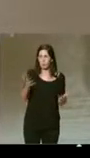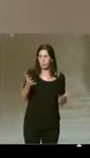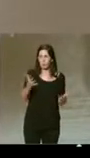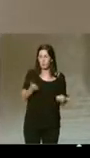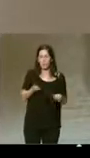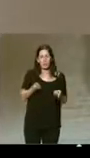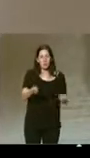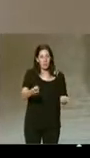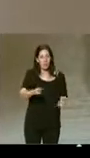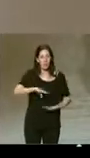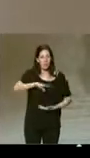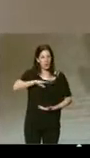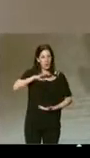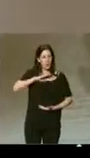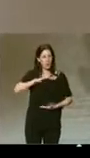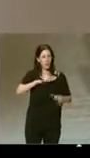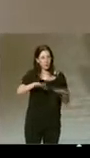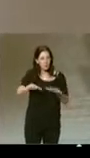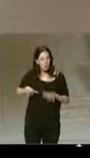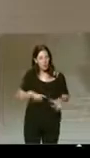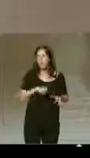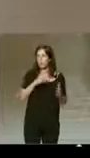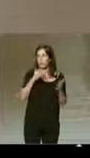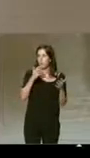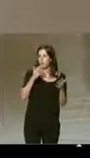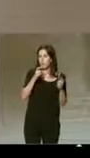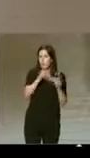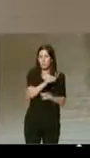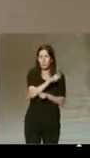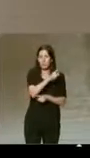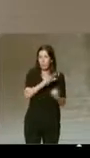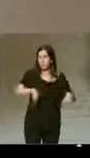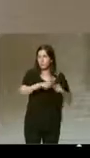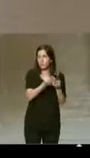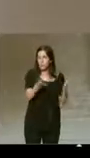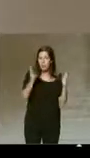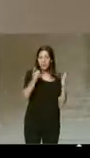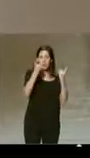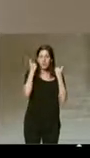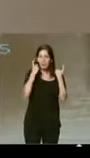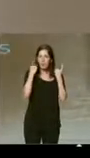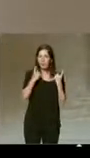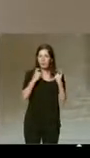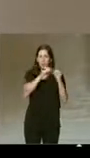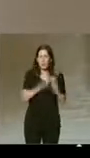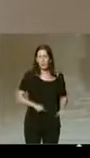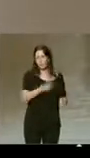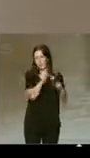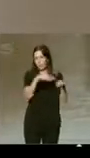if your goal is to assess learning capacity on a student